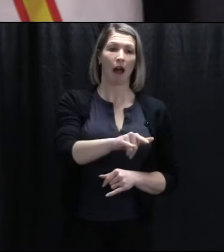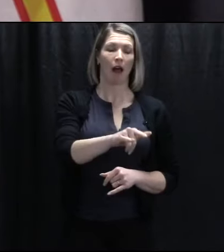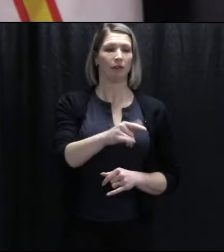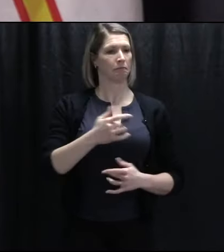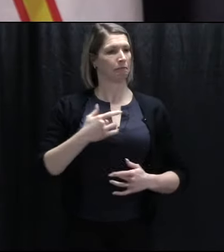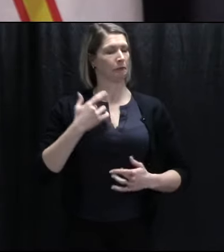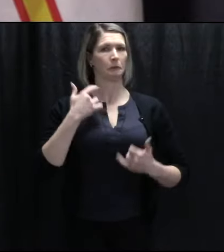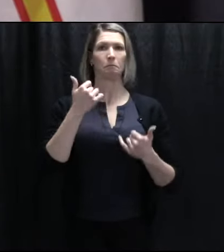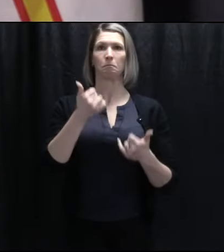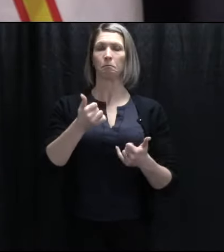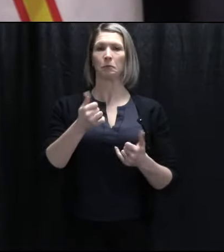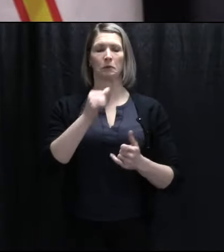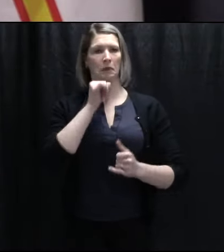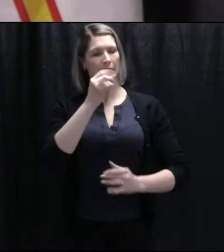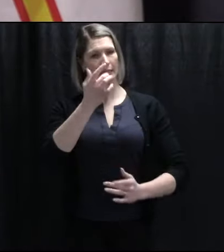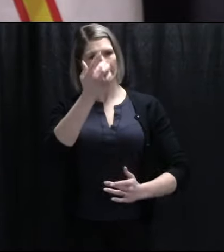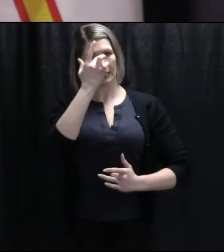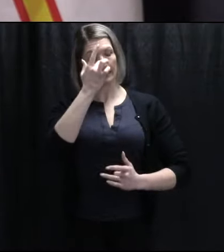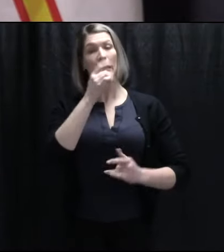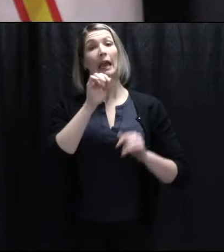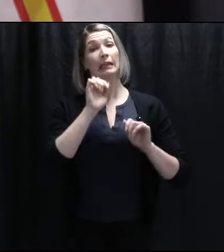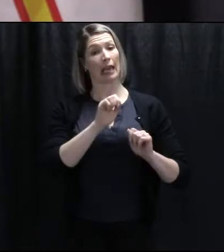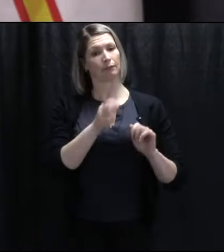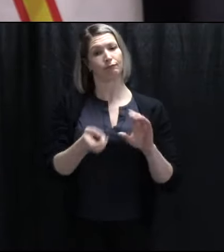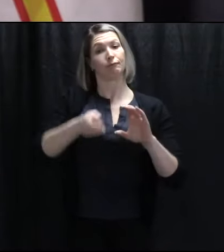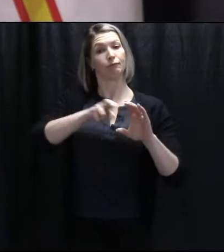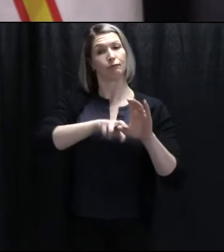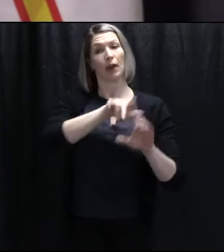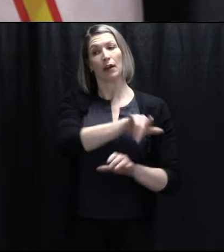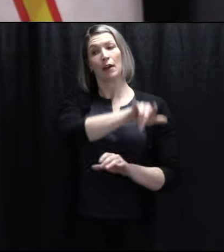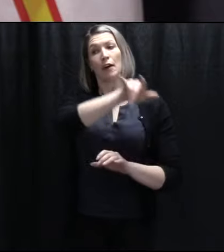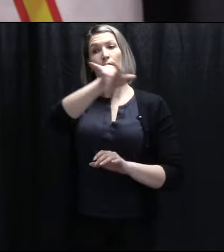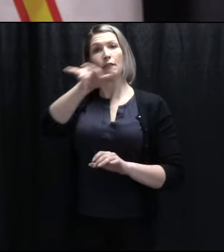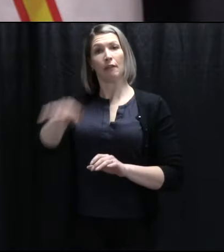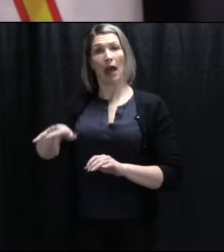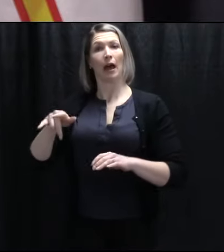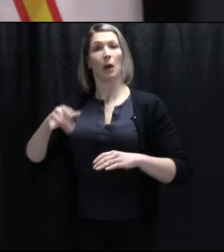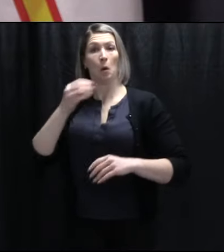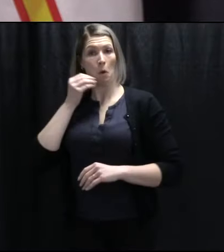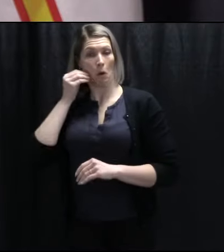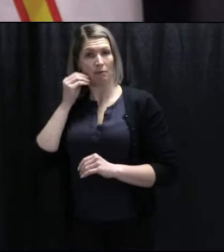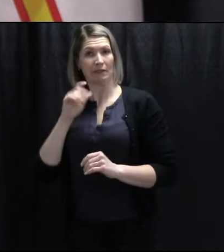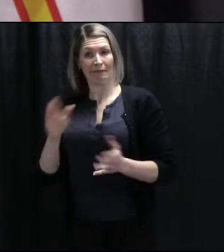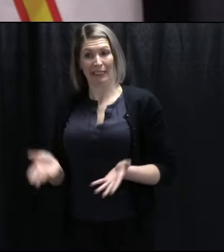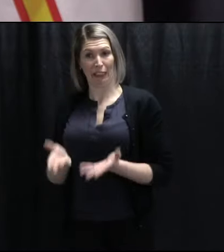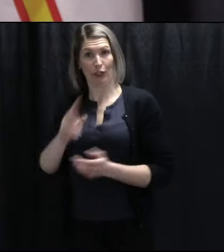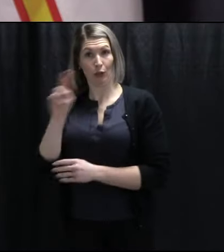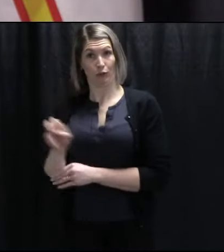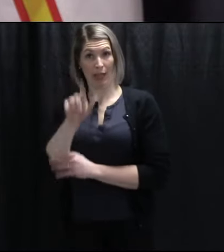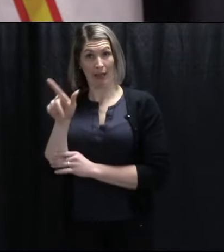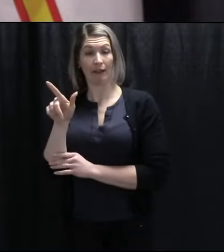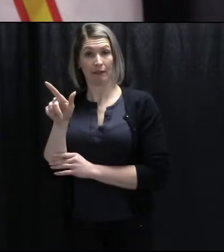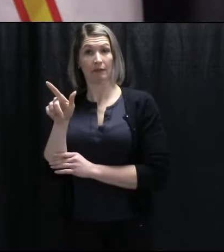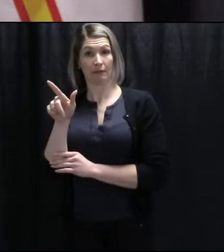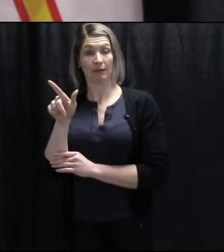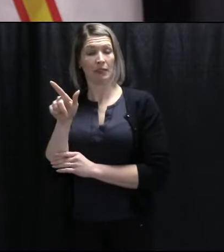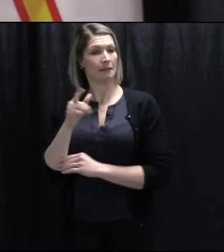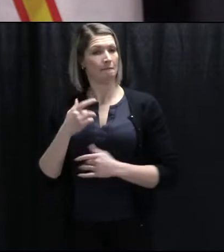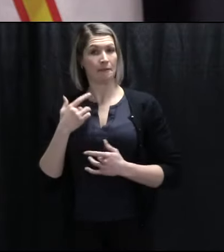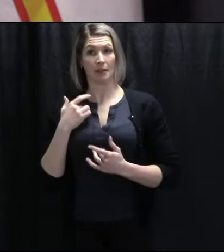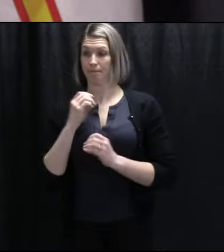your travels to your final destination. So let's make this about Newfoundland and Labrador right now. If you come on to Newfoundland and Labrador